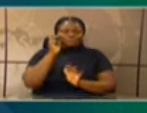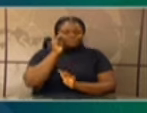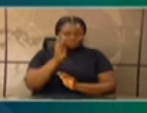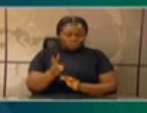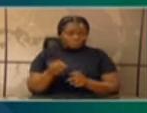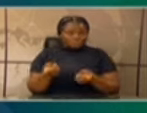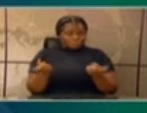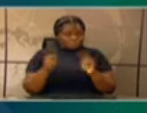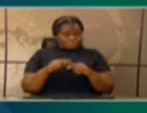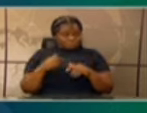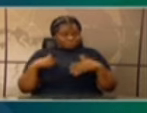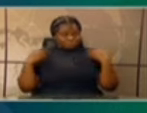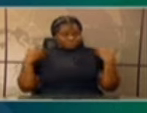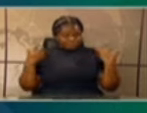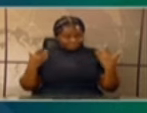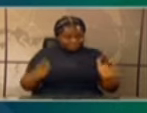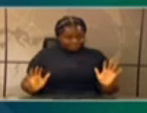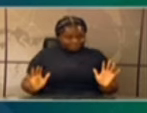we are done,